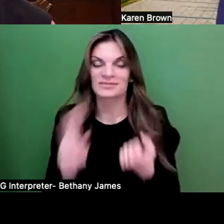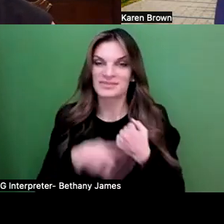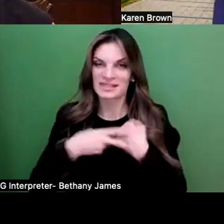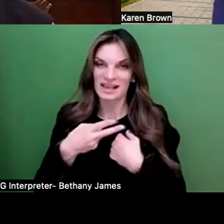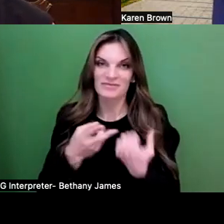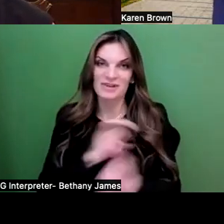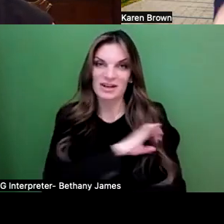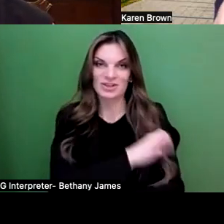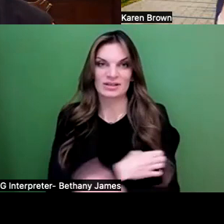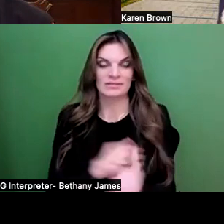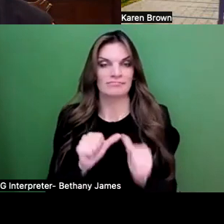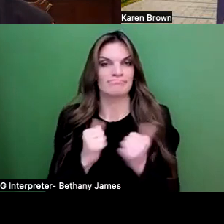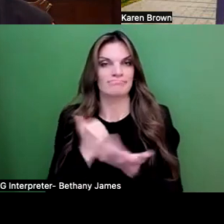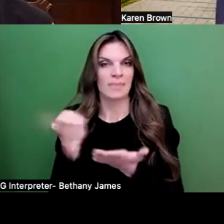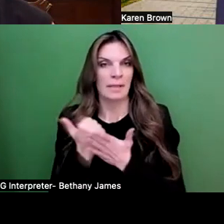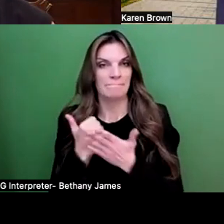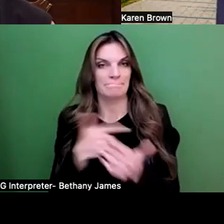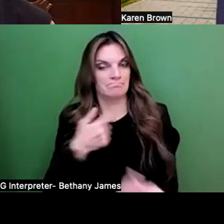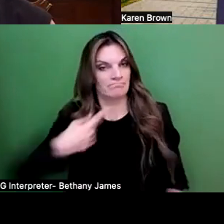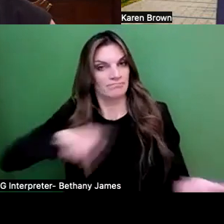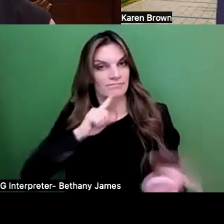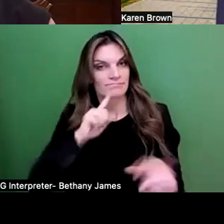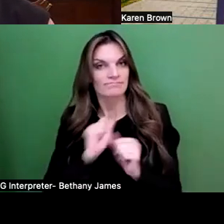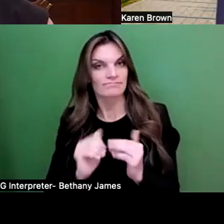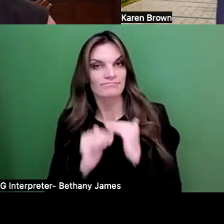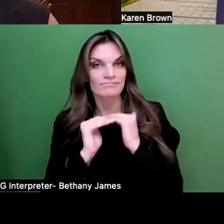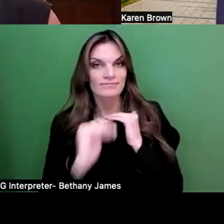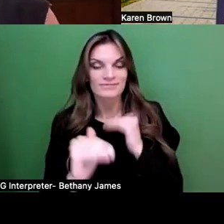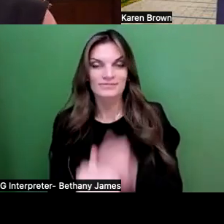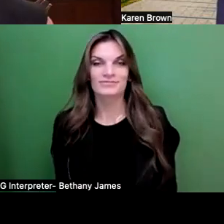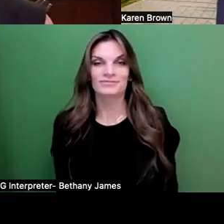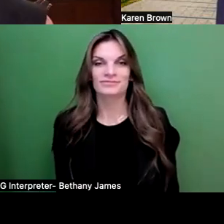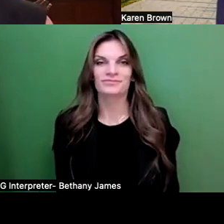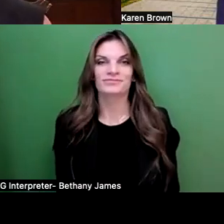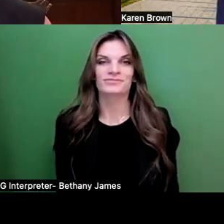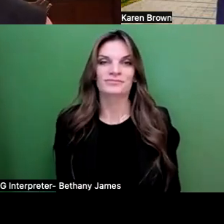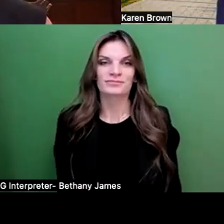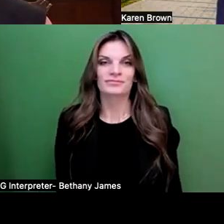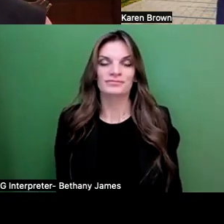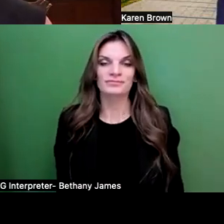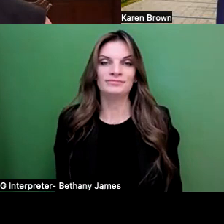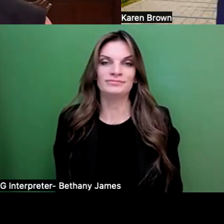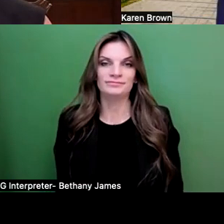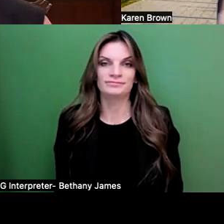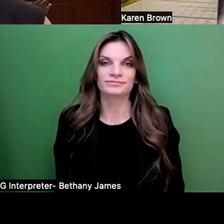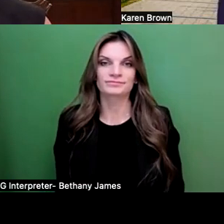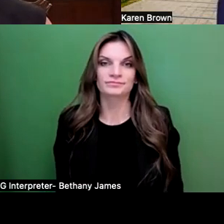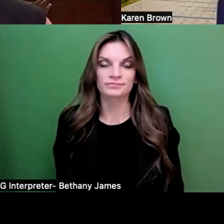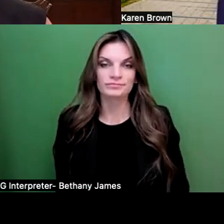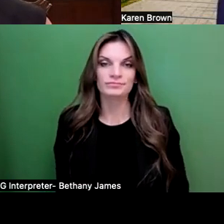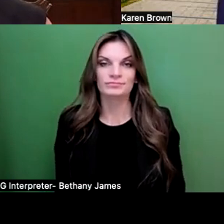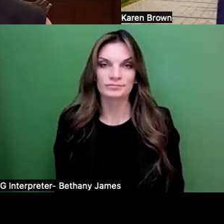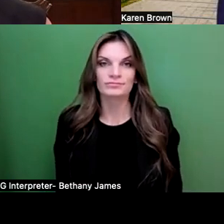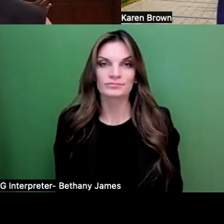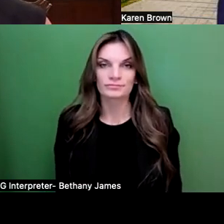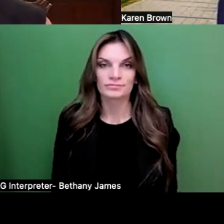sustainable. Mr. Zollo, same question. I think probably the biggest violator of